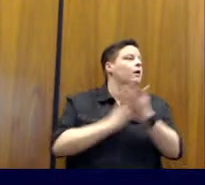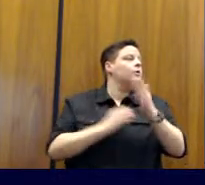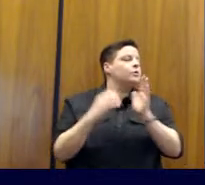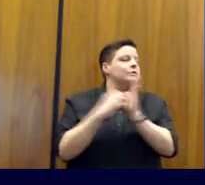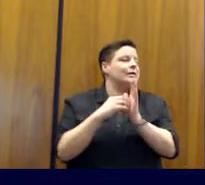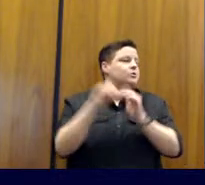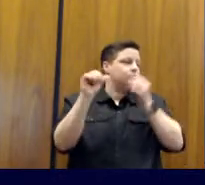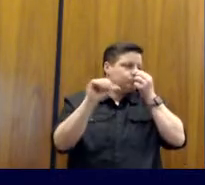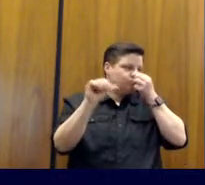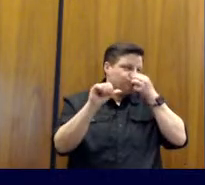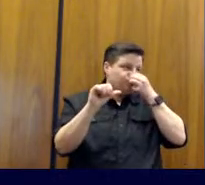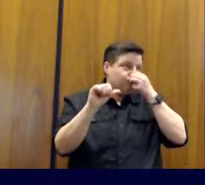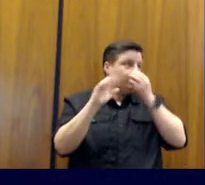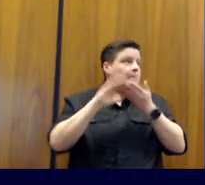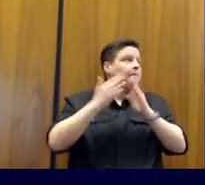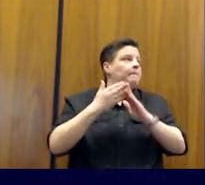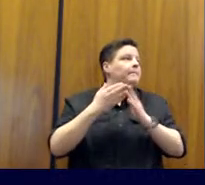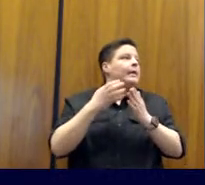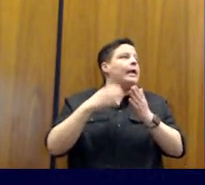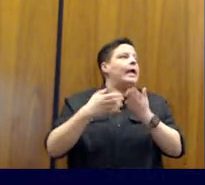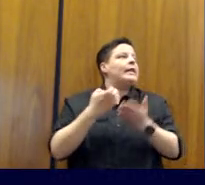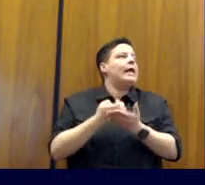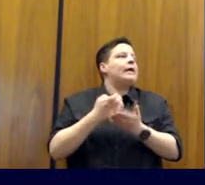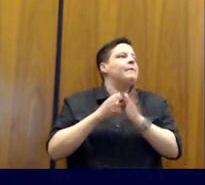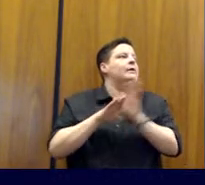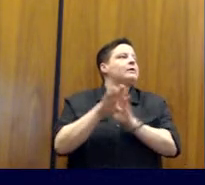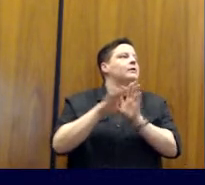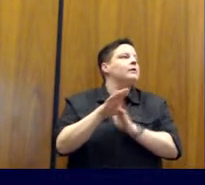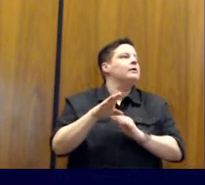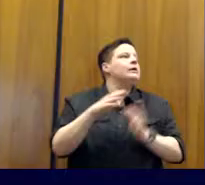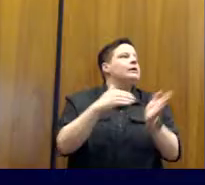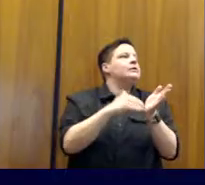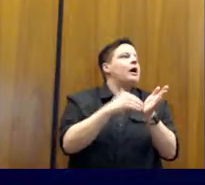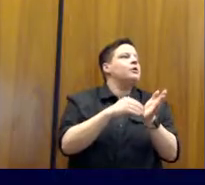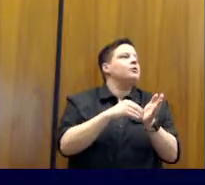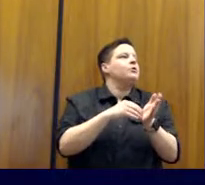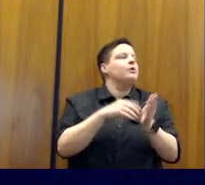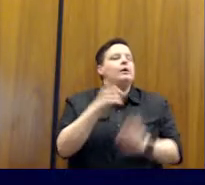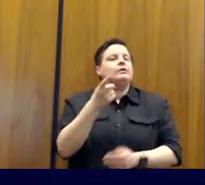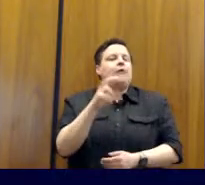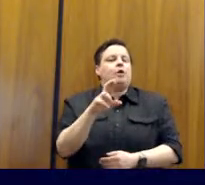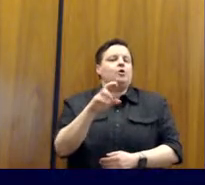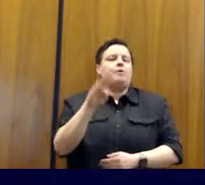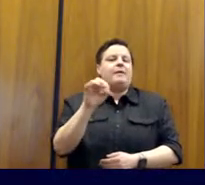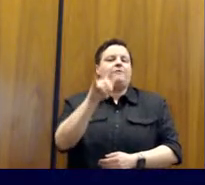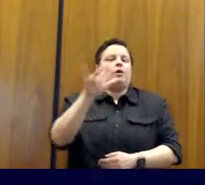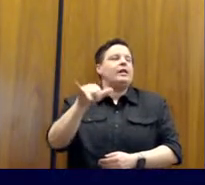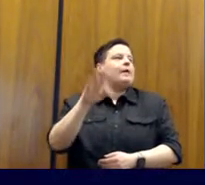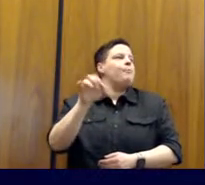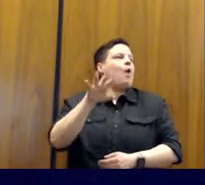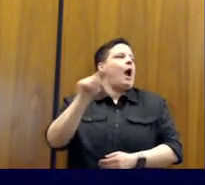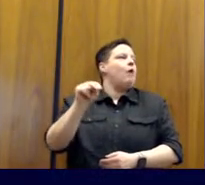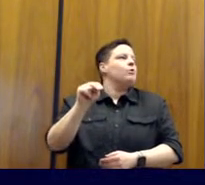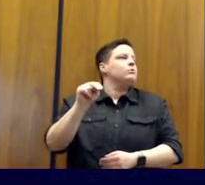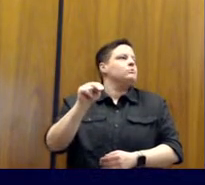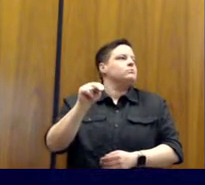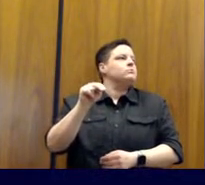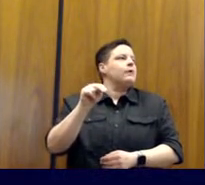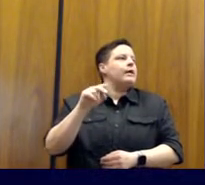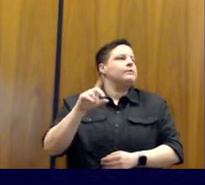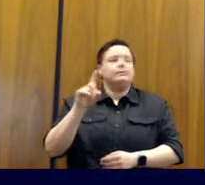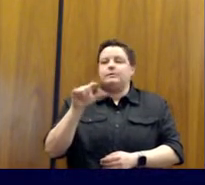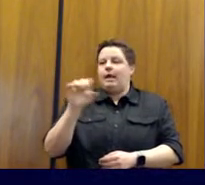A. Community and Economic Development, Dr. Beverly Brown, Chairperson, Dale Wayhill, Vice Chairperson. Thank you, Mr.